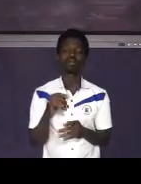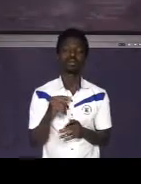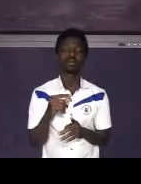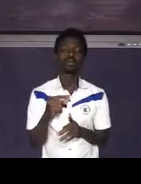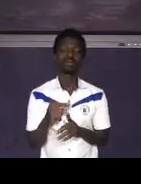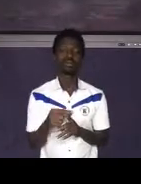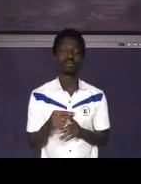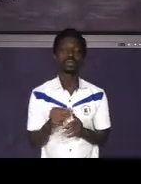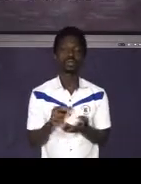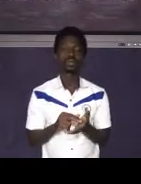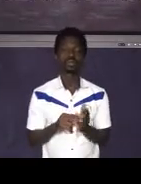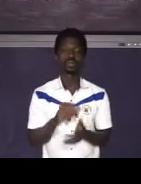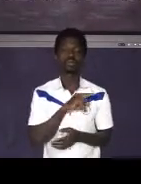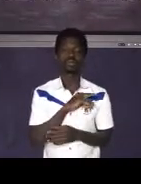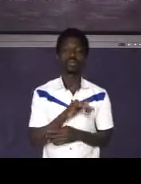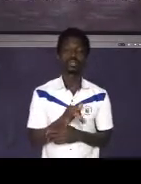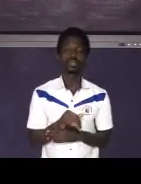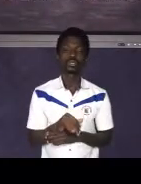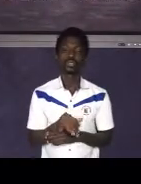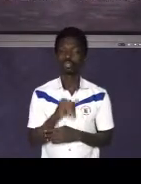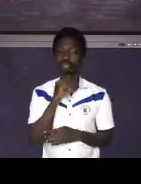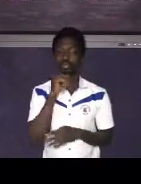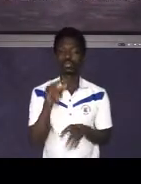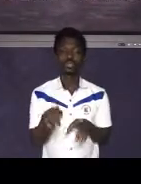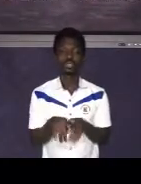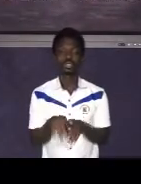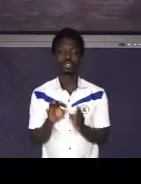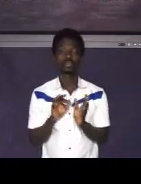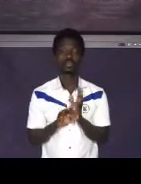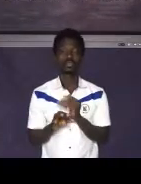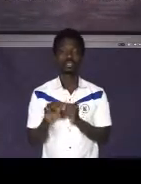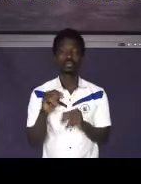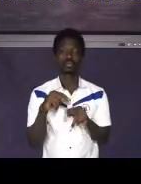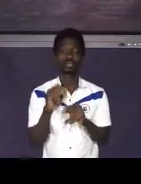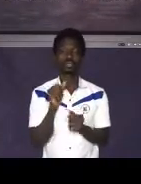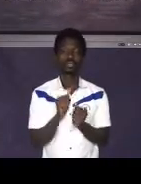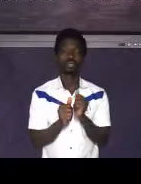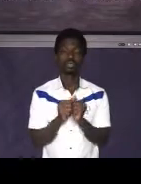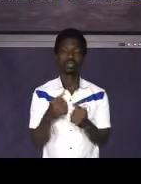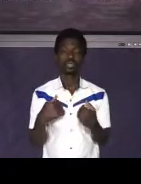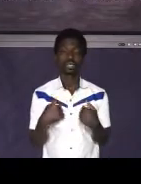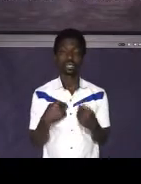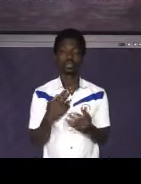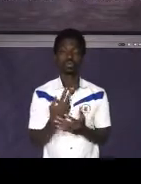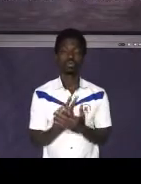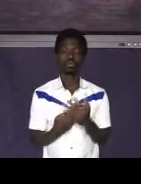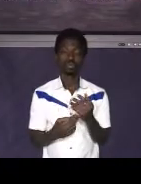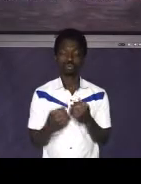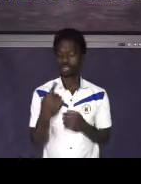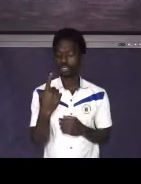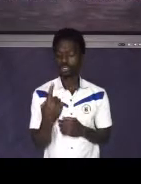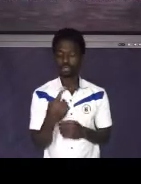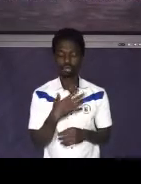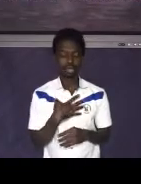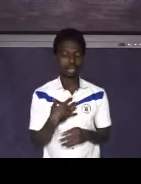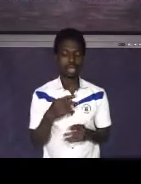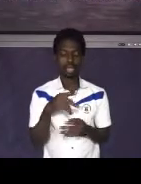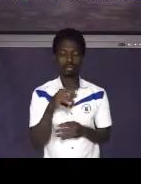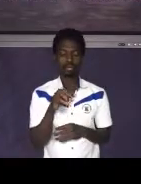denoting quantity. Unlike countable nouns, which have both singular and plural